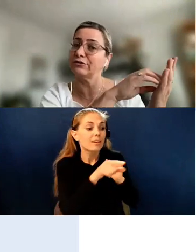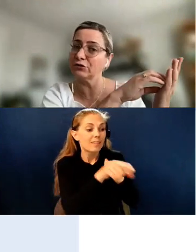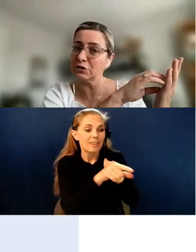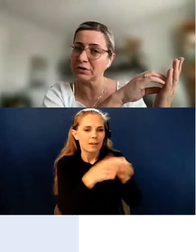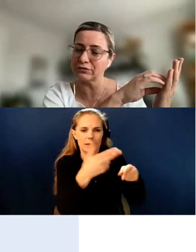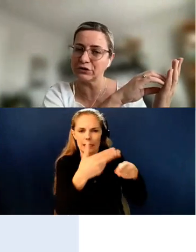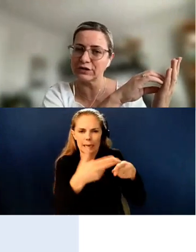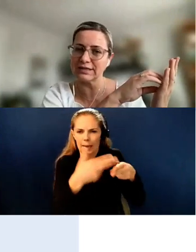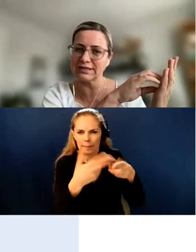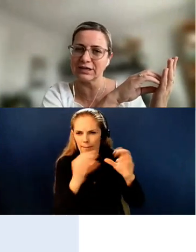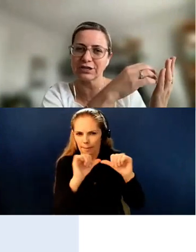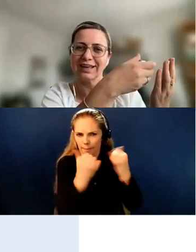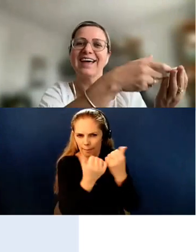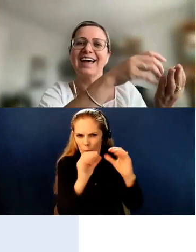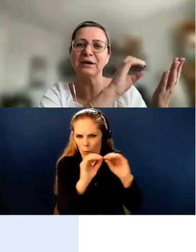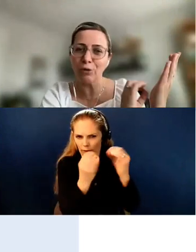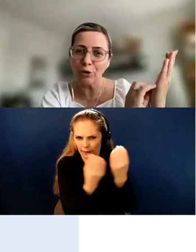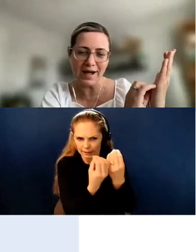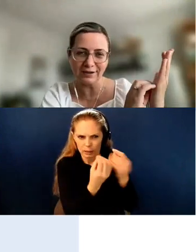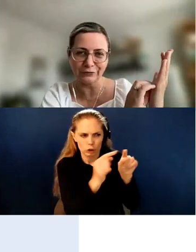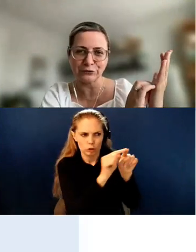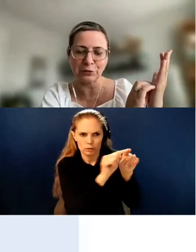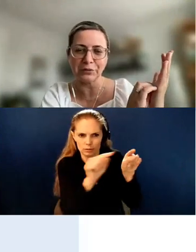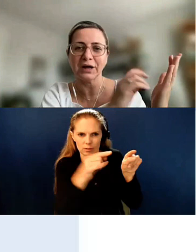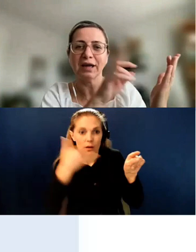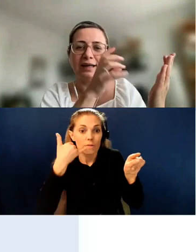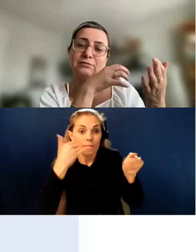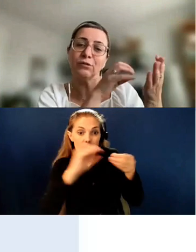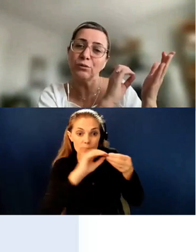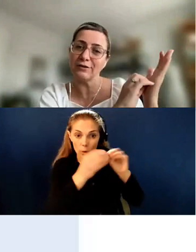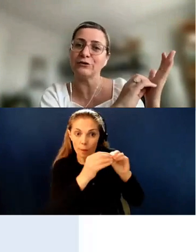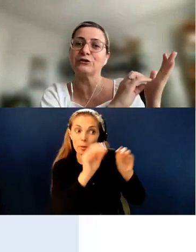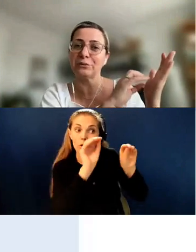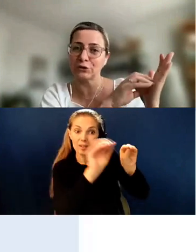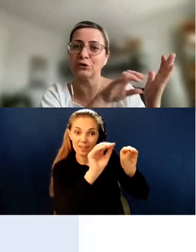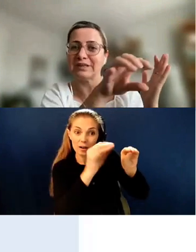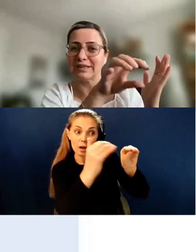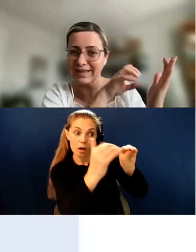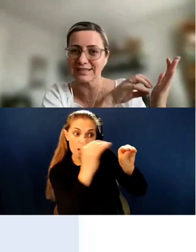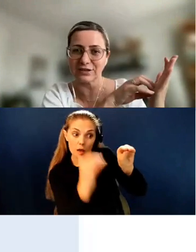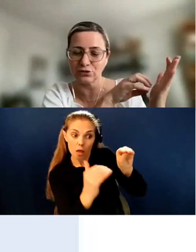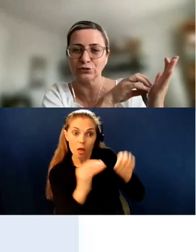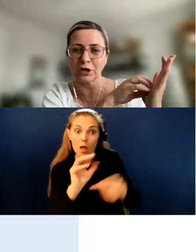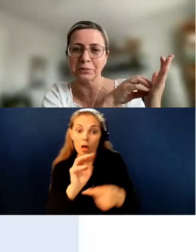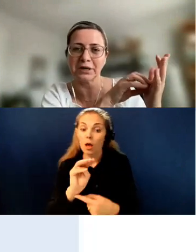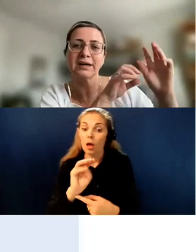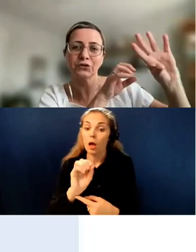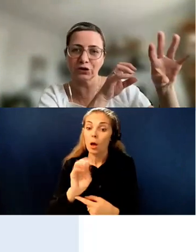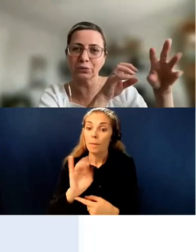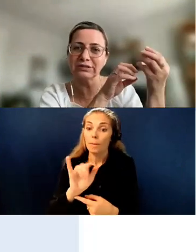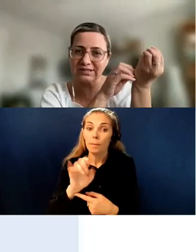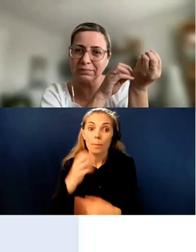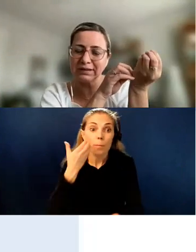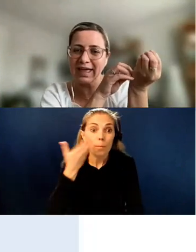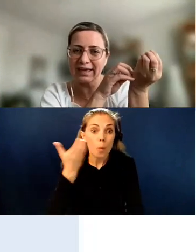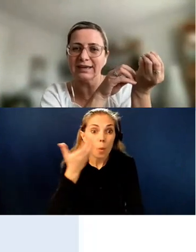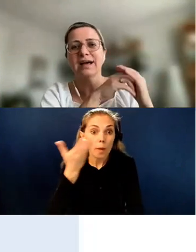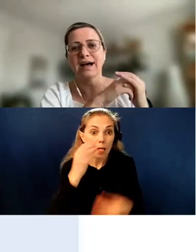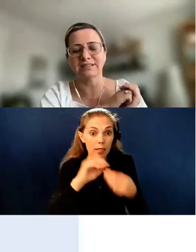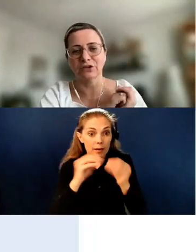have the phone number for the organization and a mobile phone number. And that mobile phone number could be the texting tool number. So it will